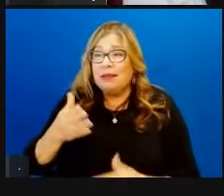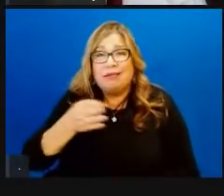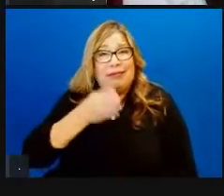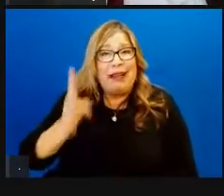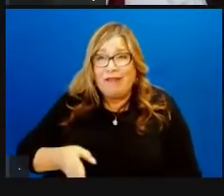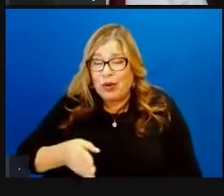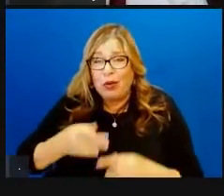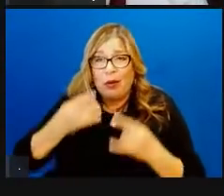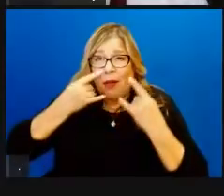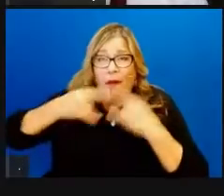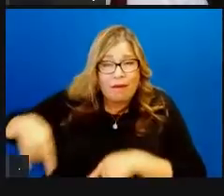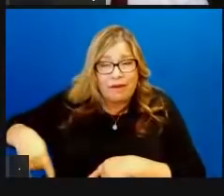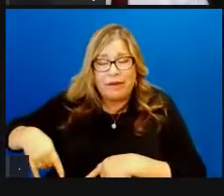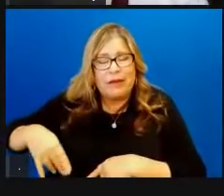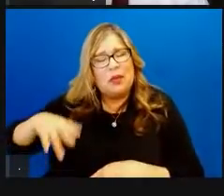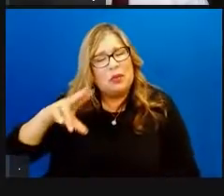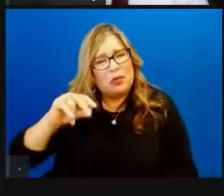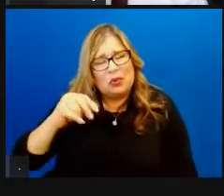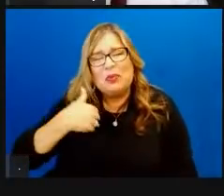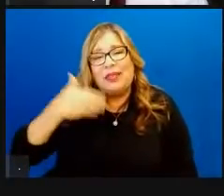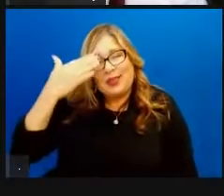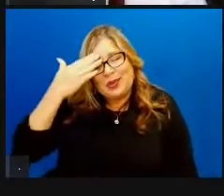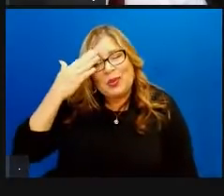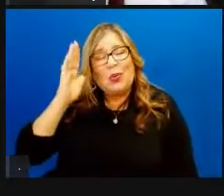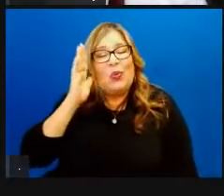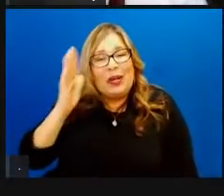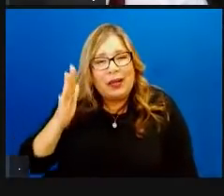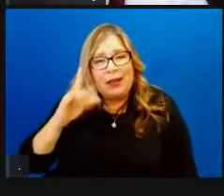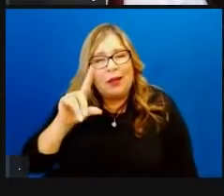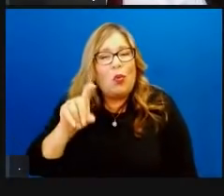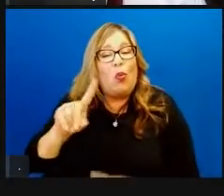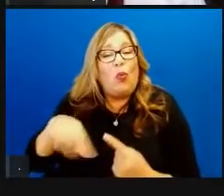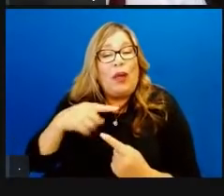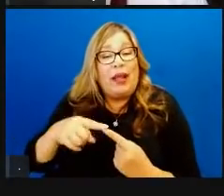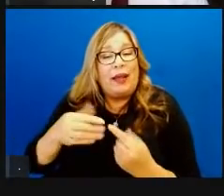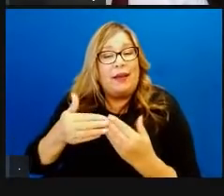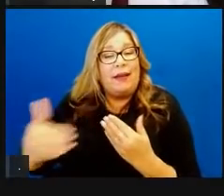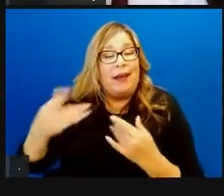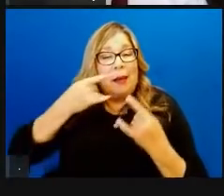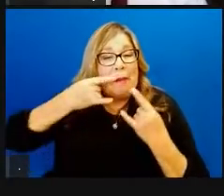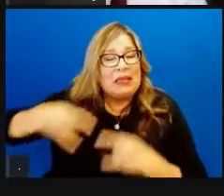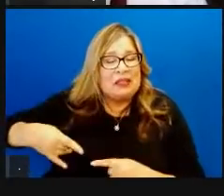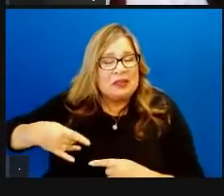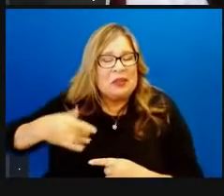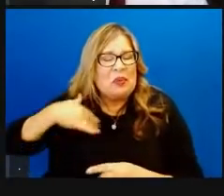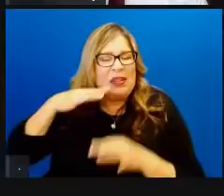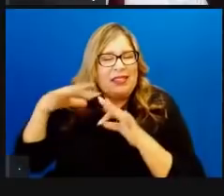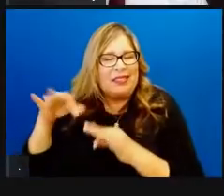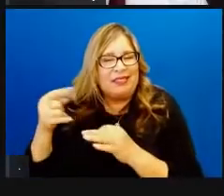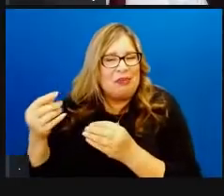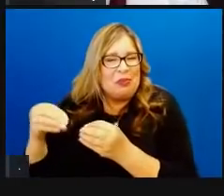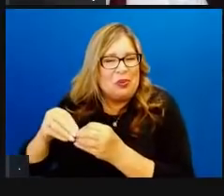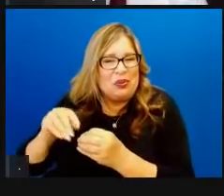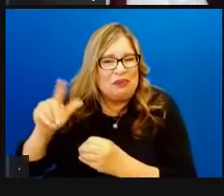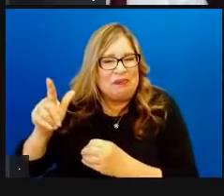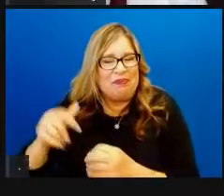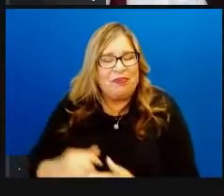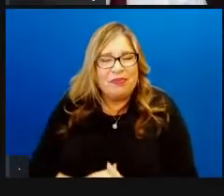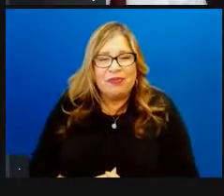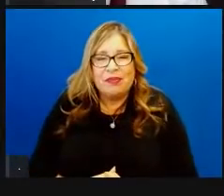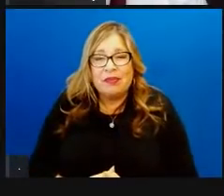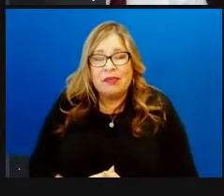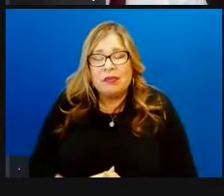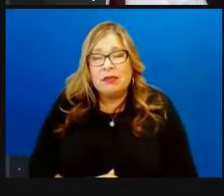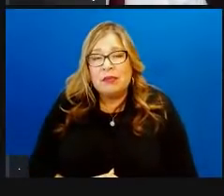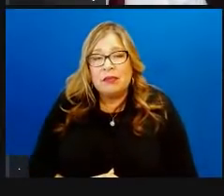it's not a question of if, it's a question of when. And I'll get into a little bit of that in a minute. And that we will always